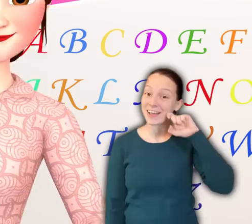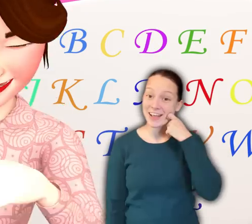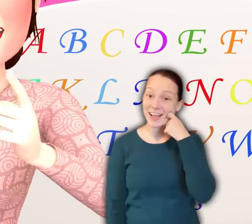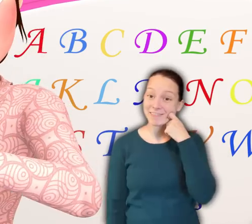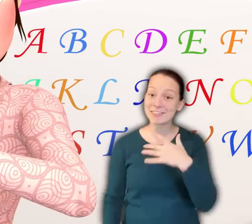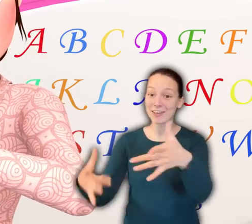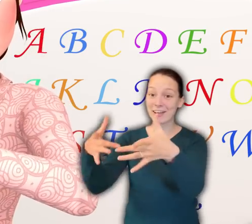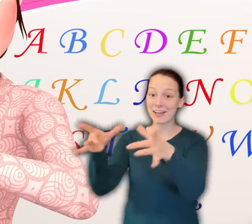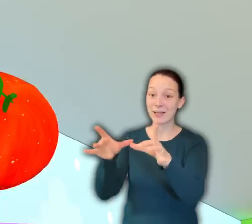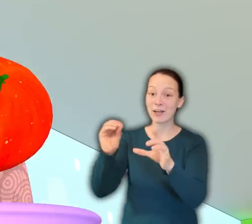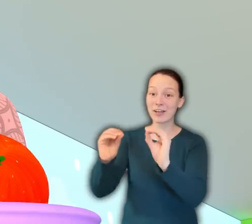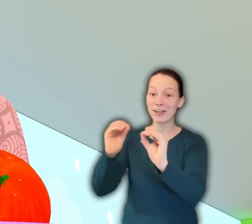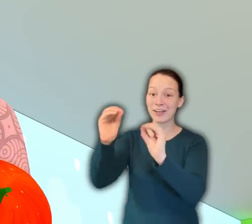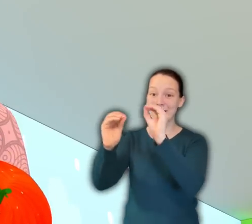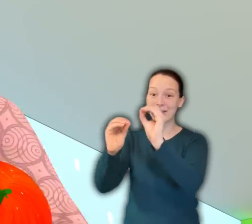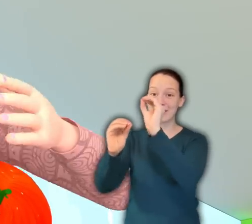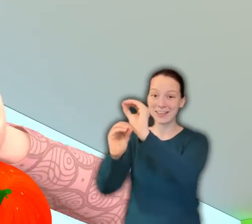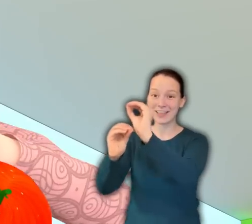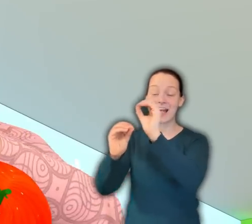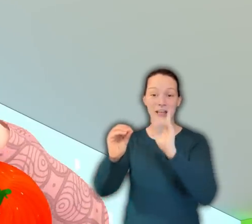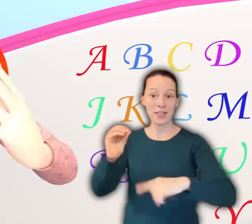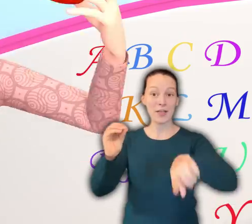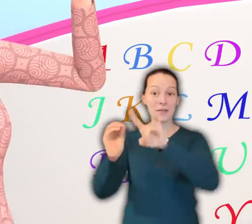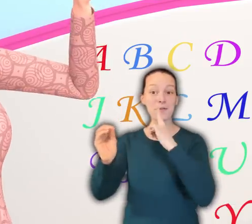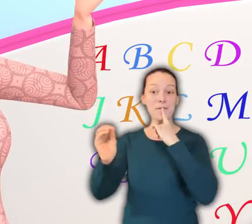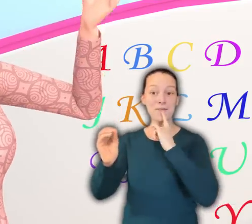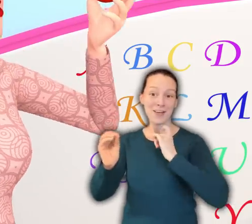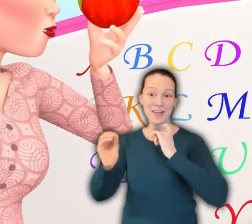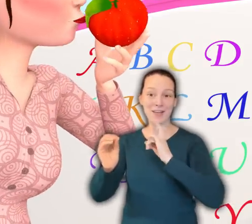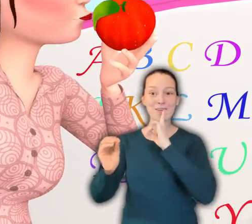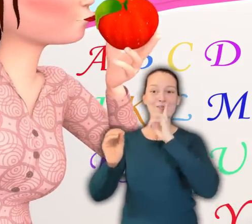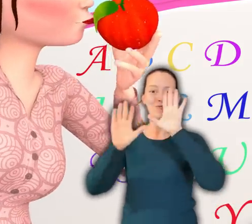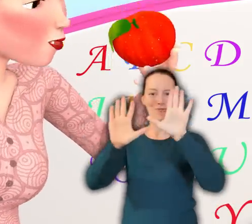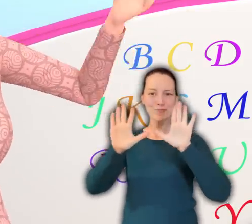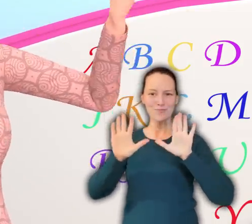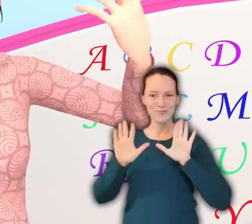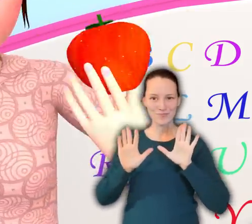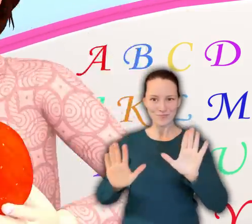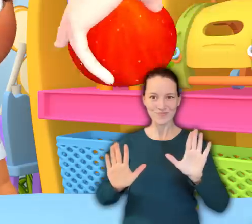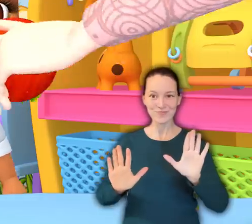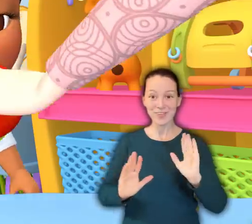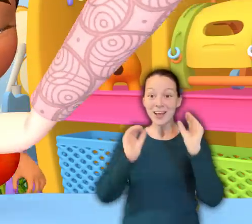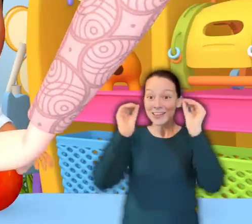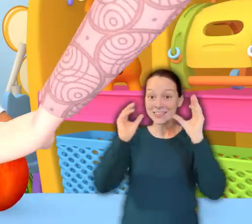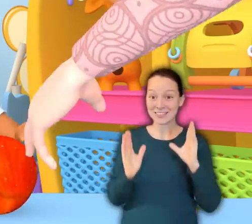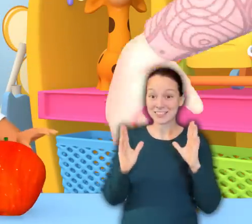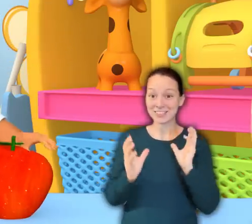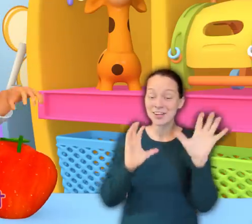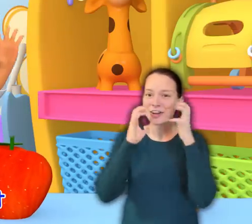five red apples were on my plate also red and also